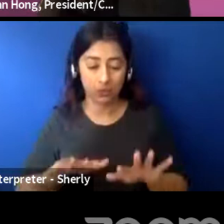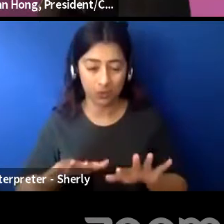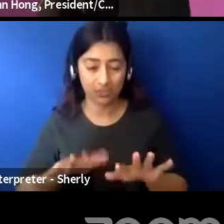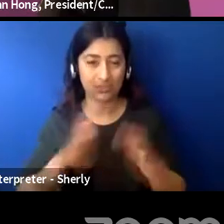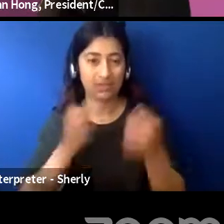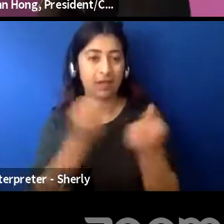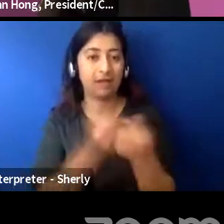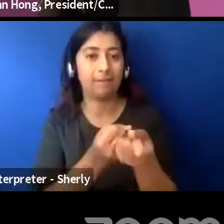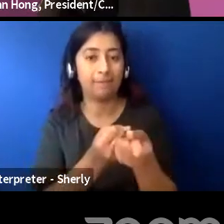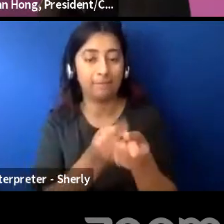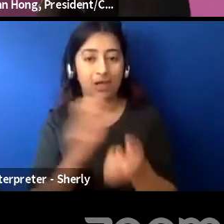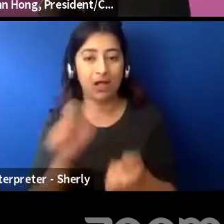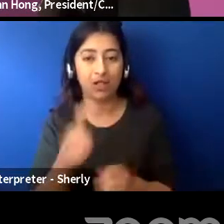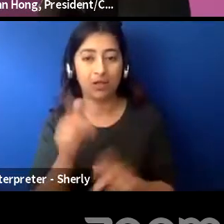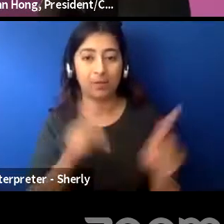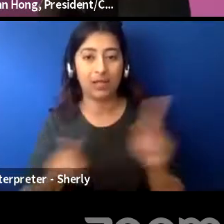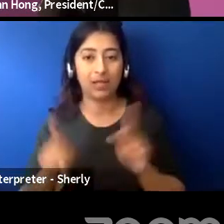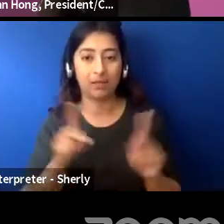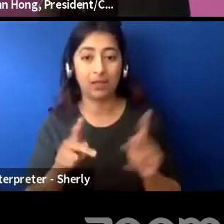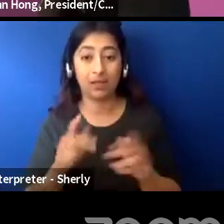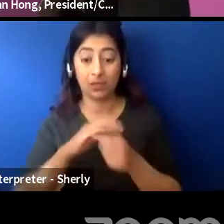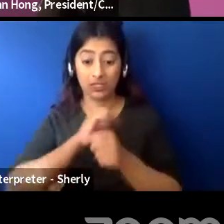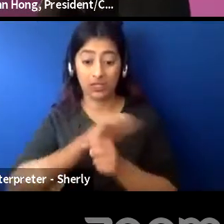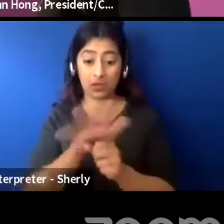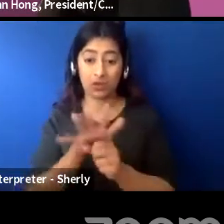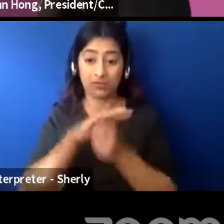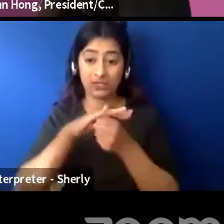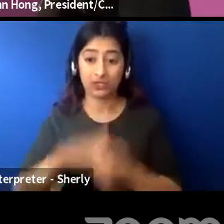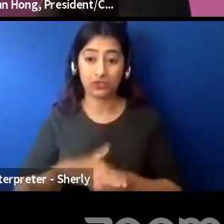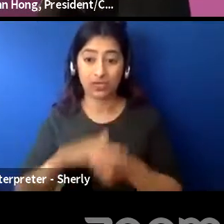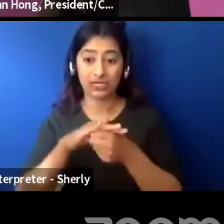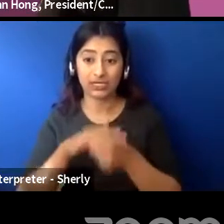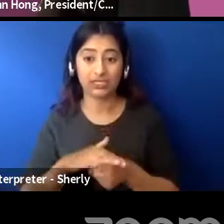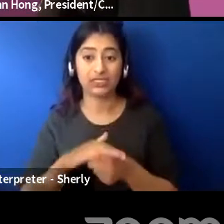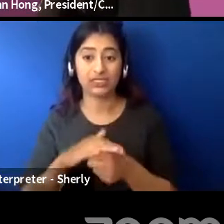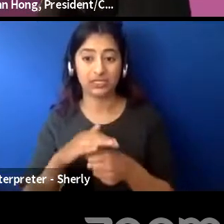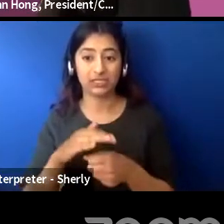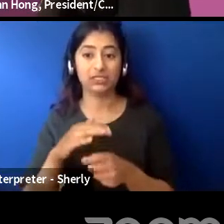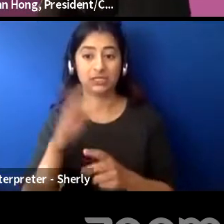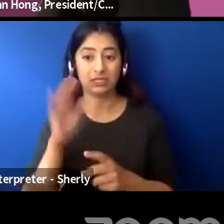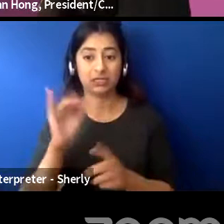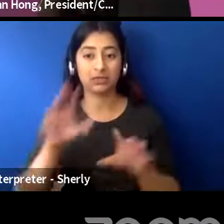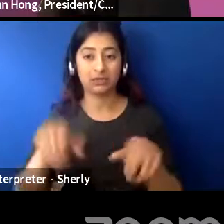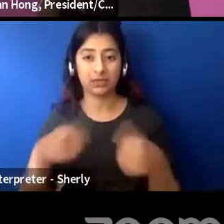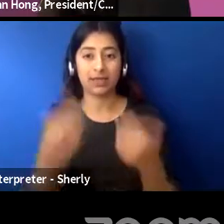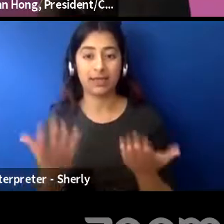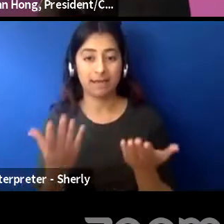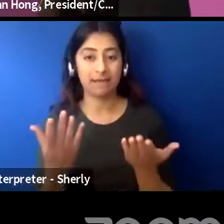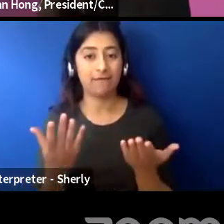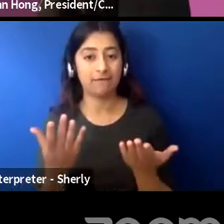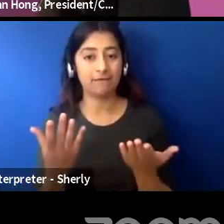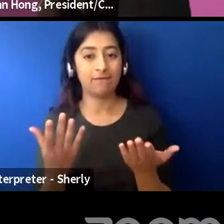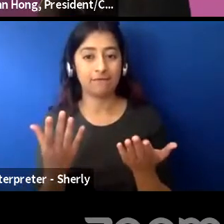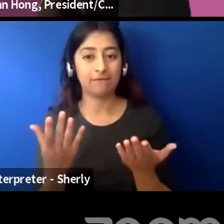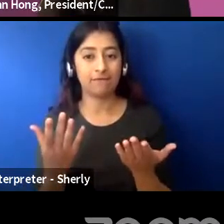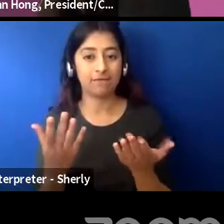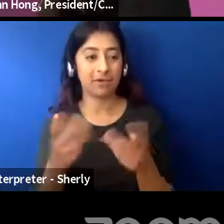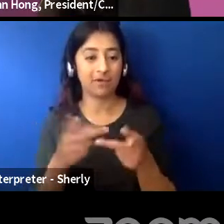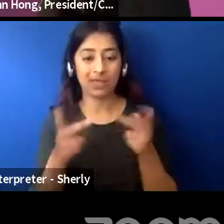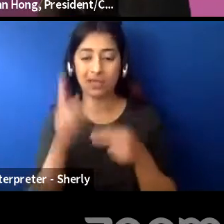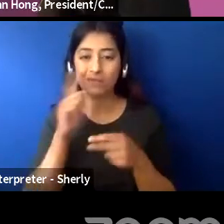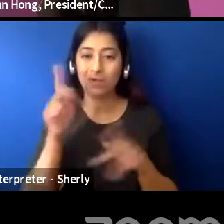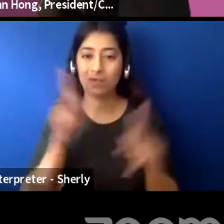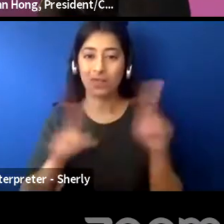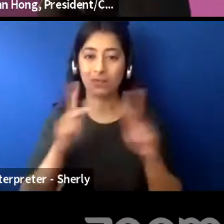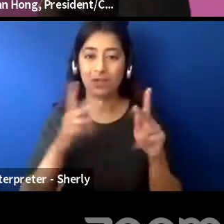of change. With the stress of COVID, it gave space in professional spaces for people to